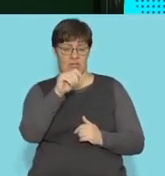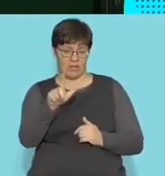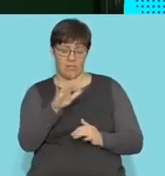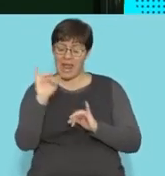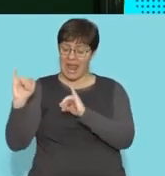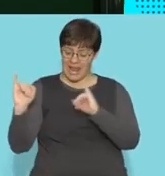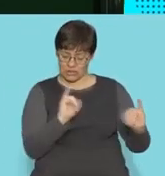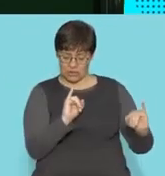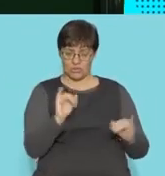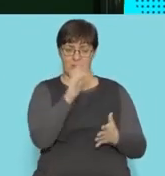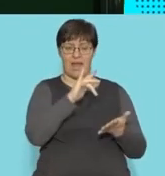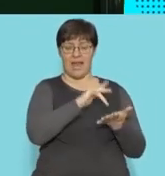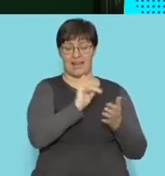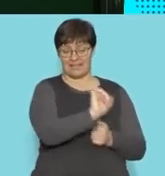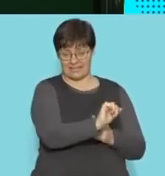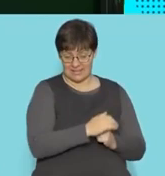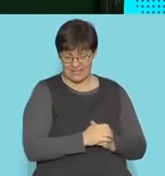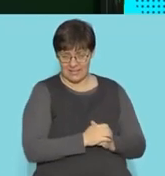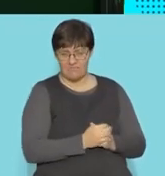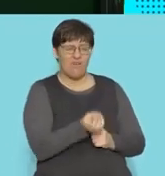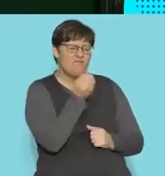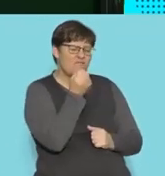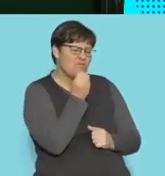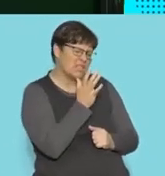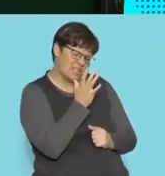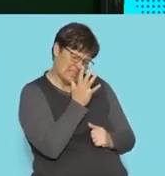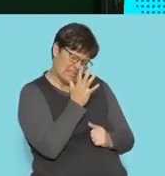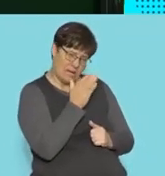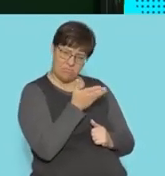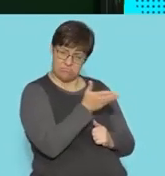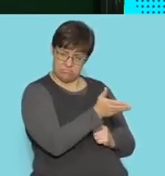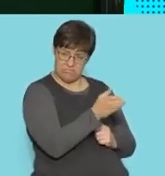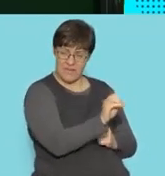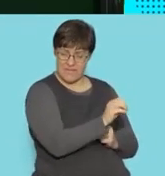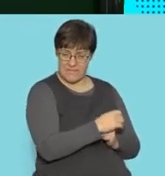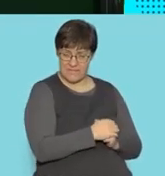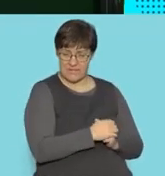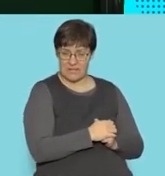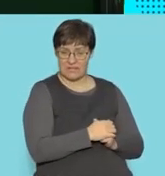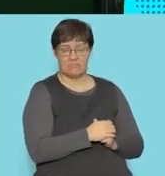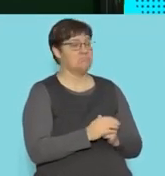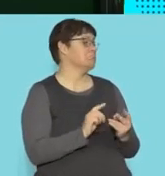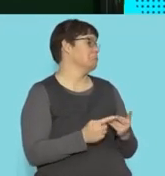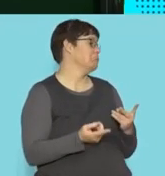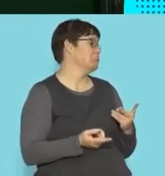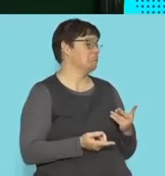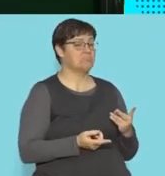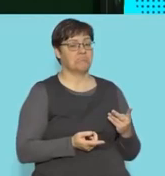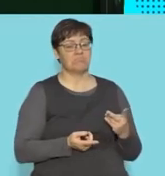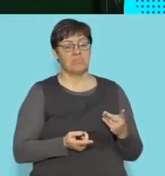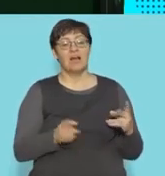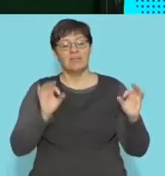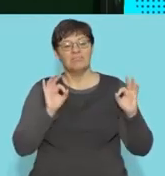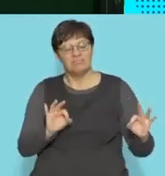to the island. There must have been lots of food available on the island. We see that it was